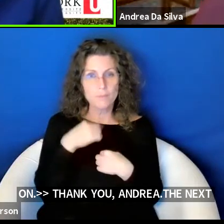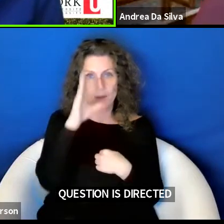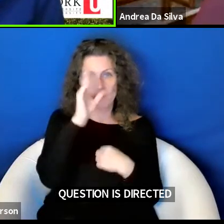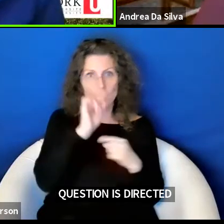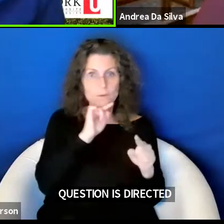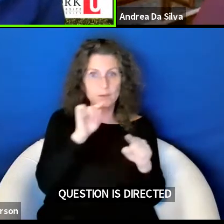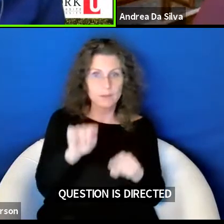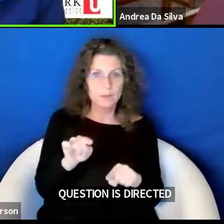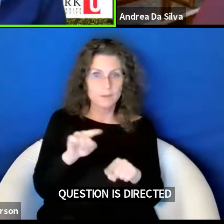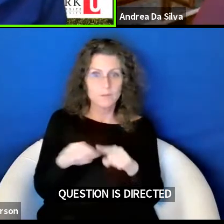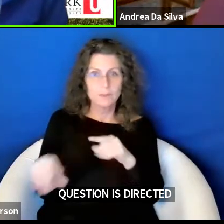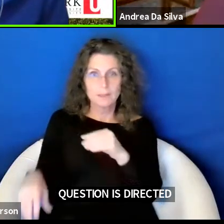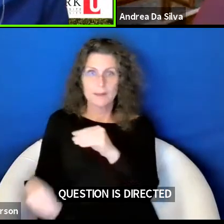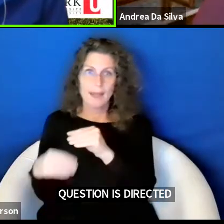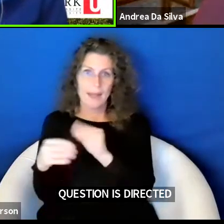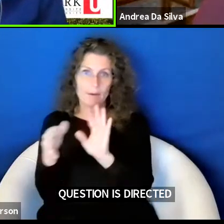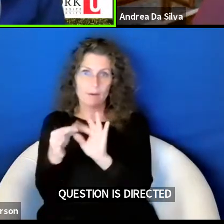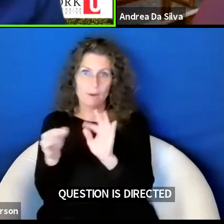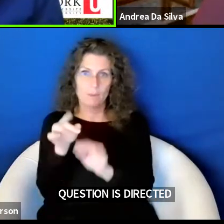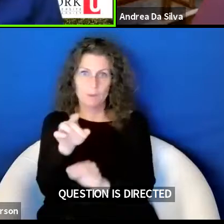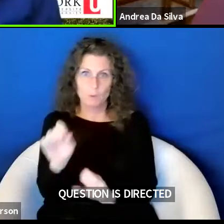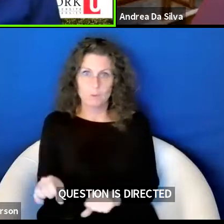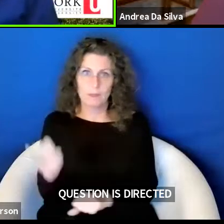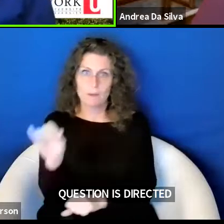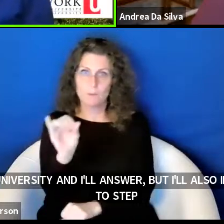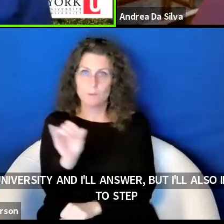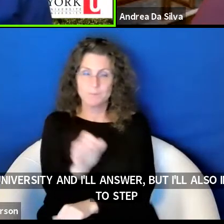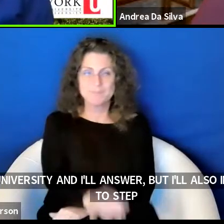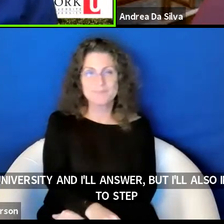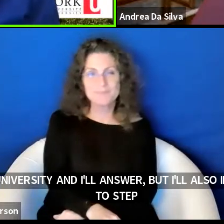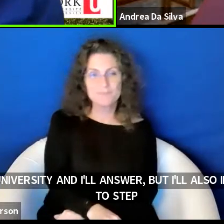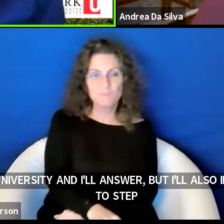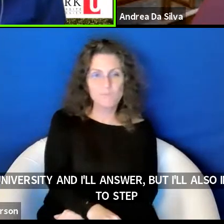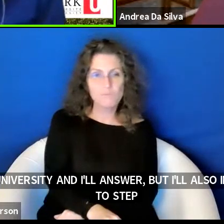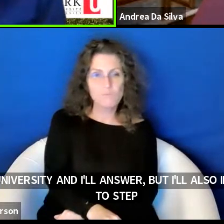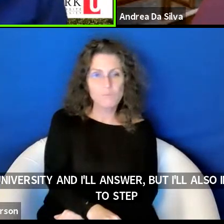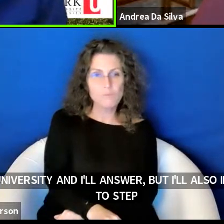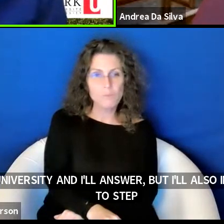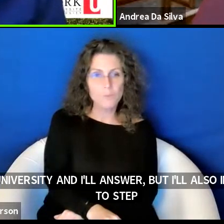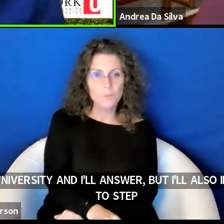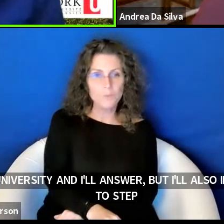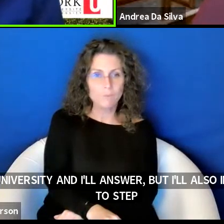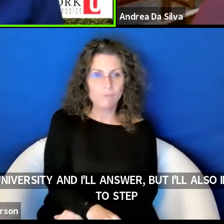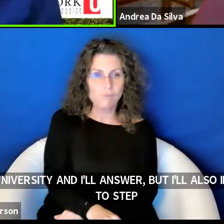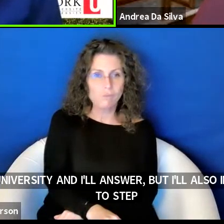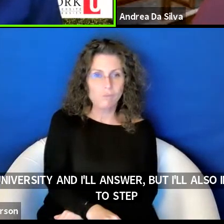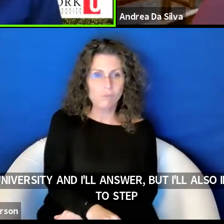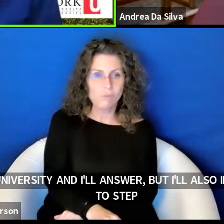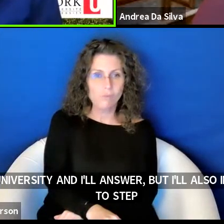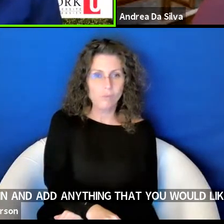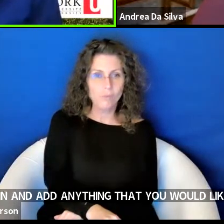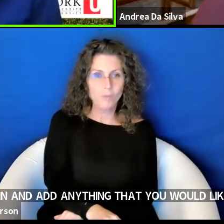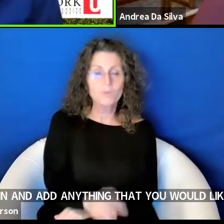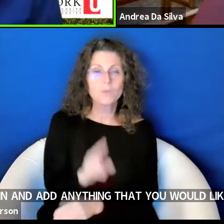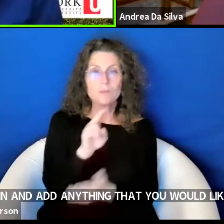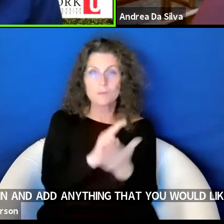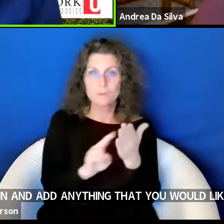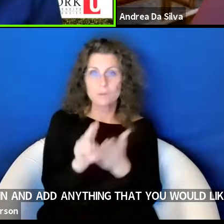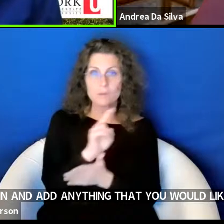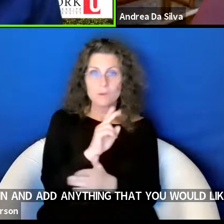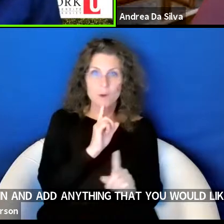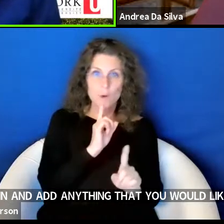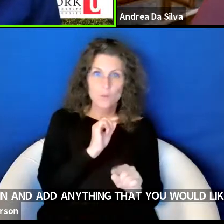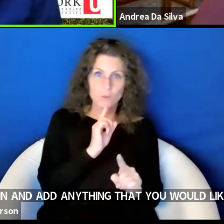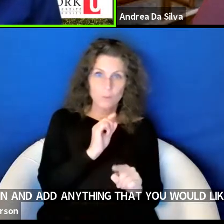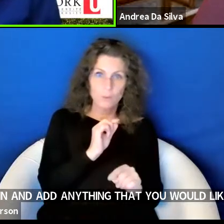you to step in and add anything that you'd like. And the question is, the university reports on a website the